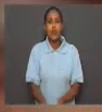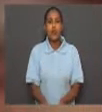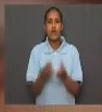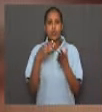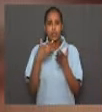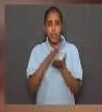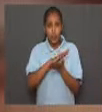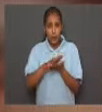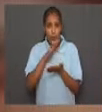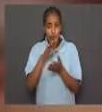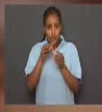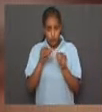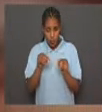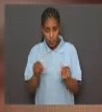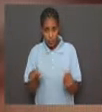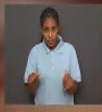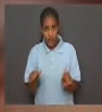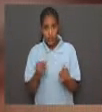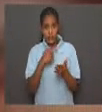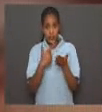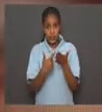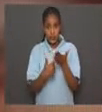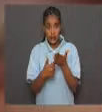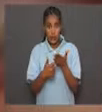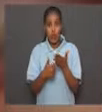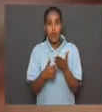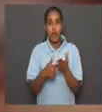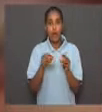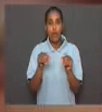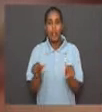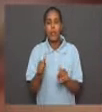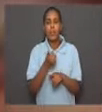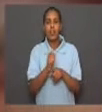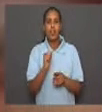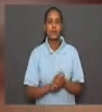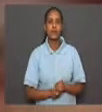Most of the impurities dissolve in this molten metal.